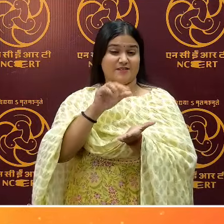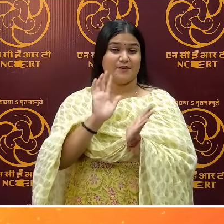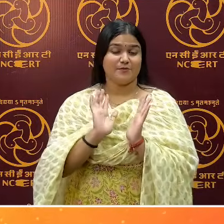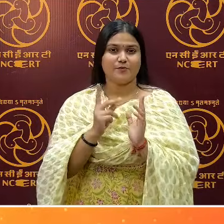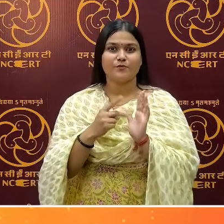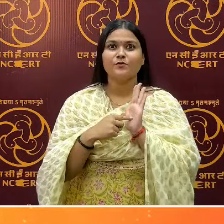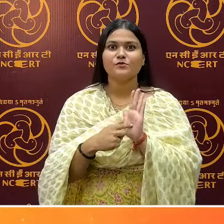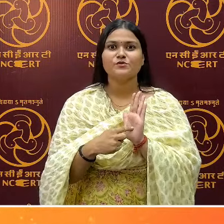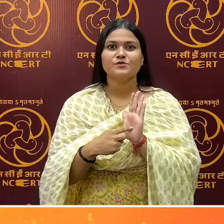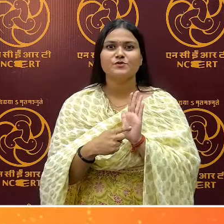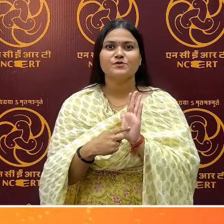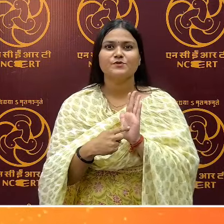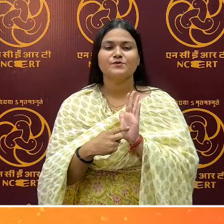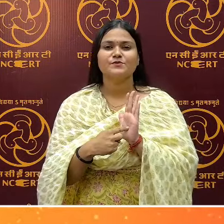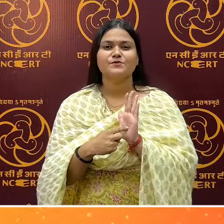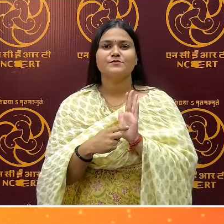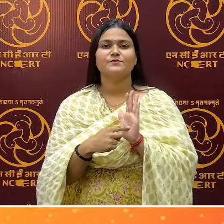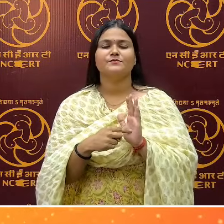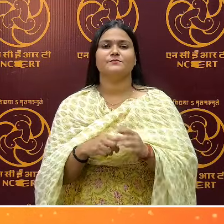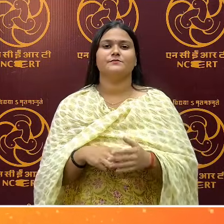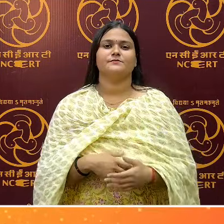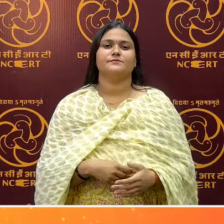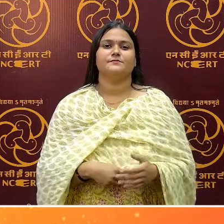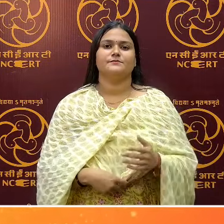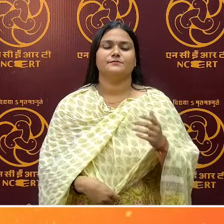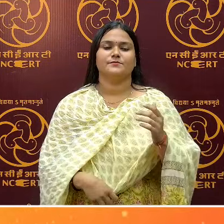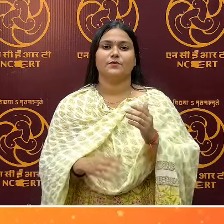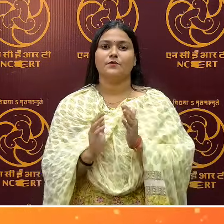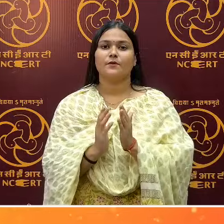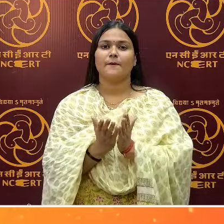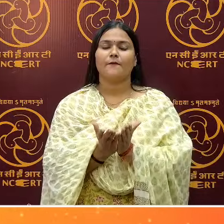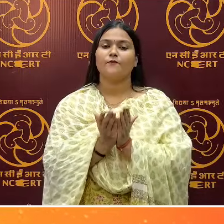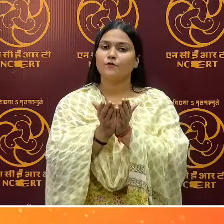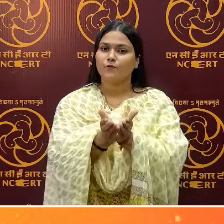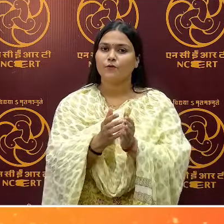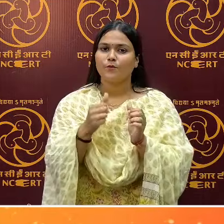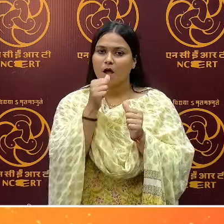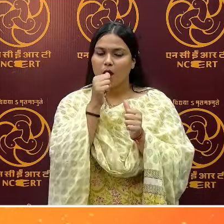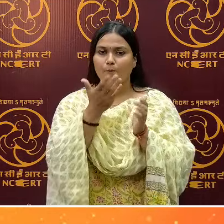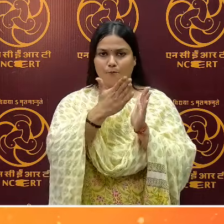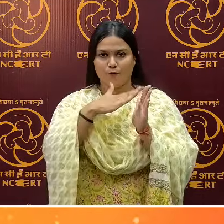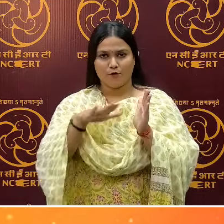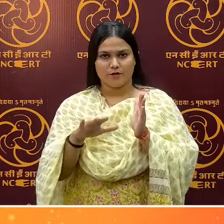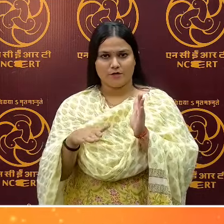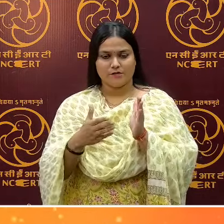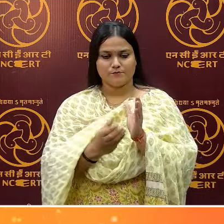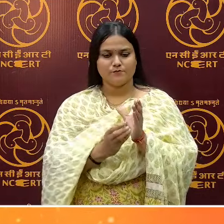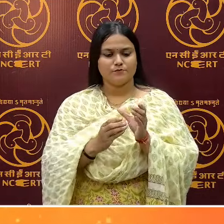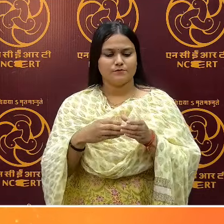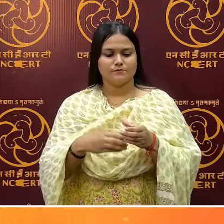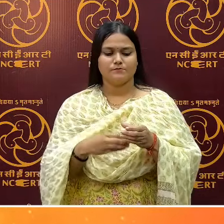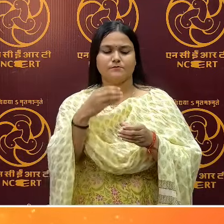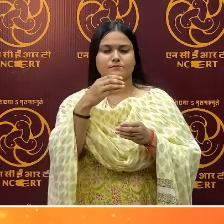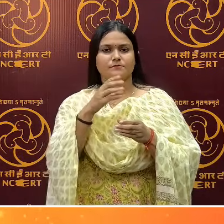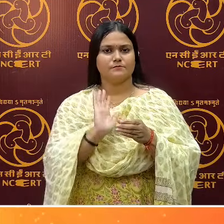what we do, when we take water in a glass, Okay.